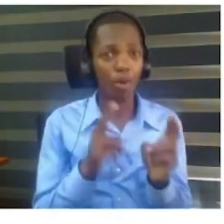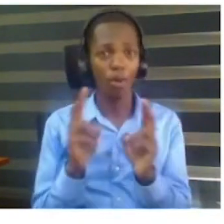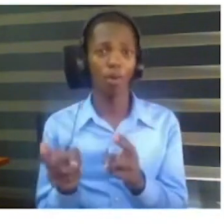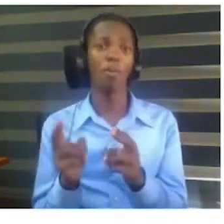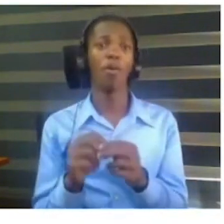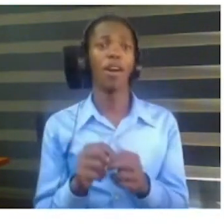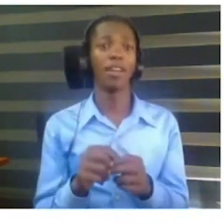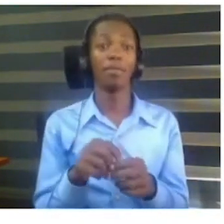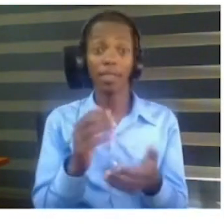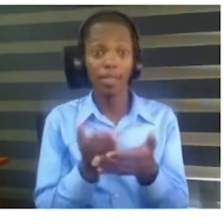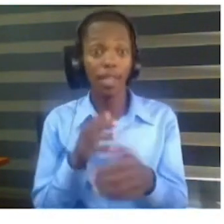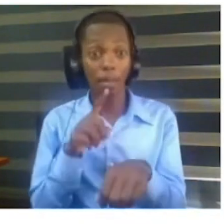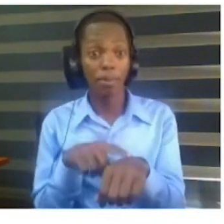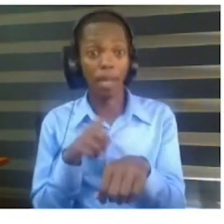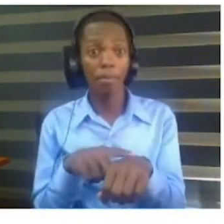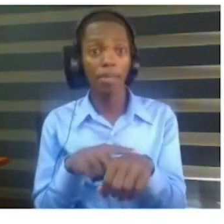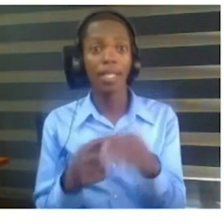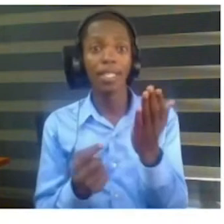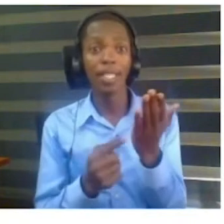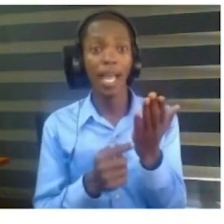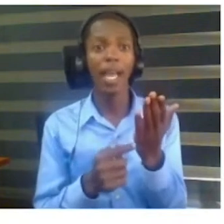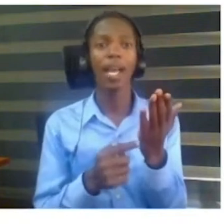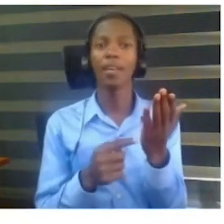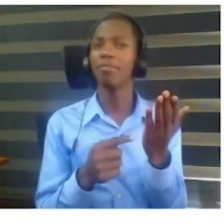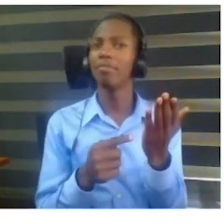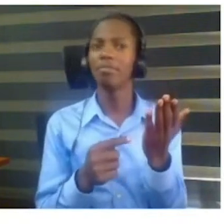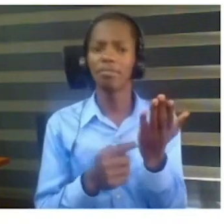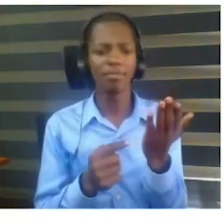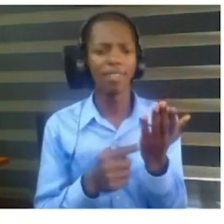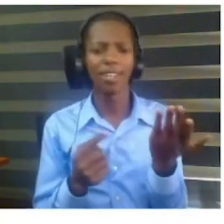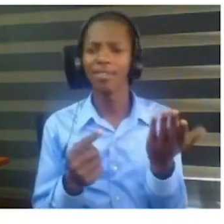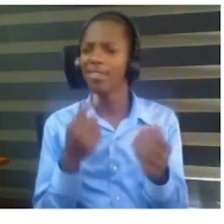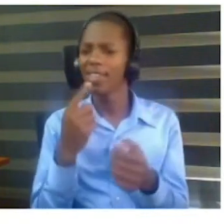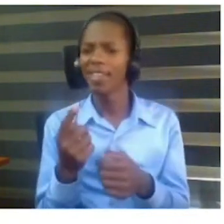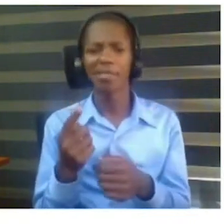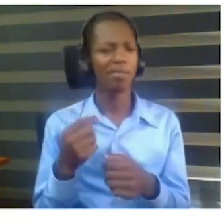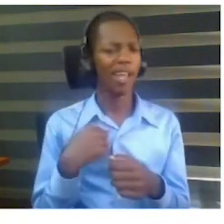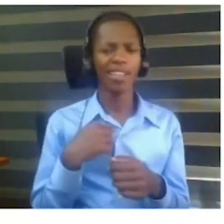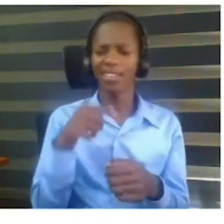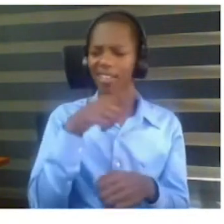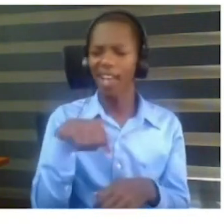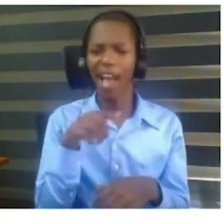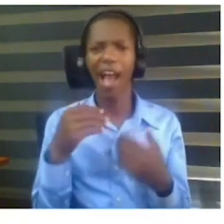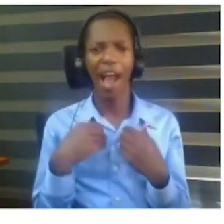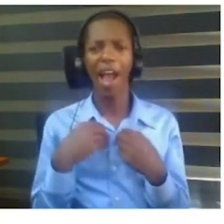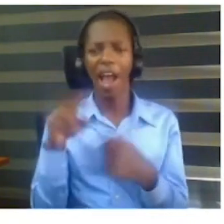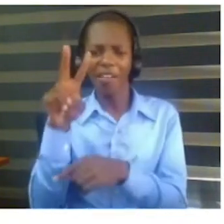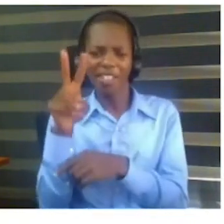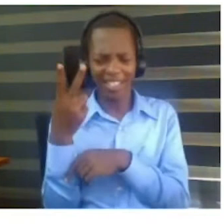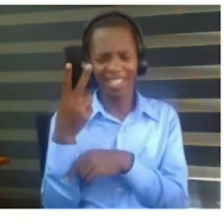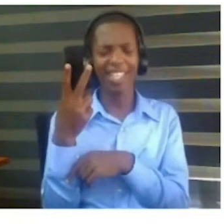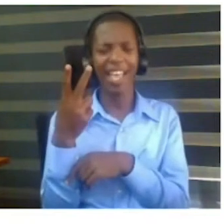Sometimes tech companies will say, rather than making our app accessible, we'll make a second app for disabled people.